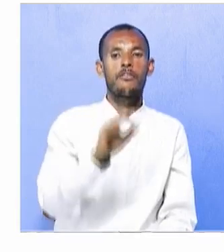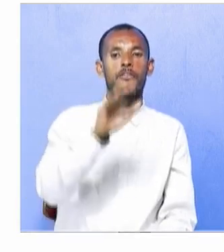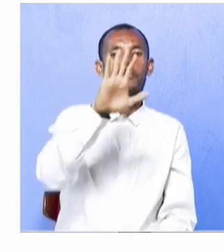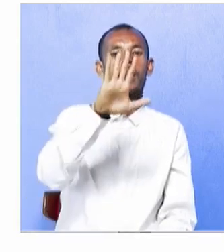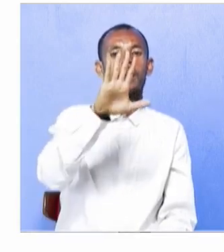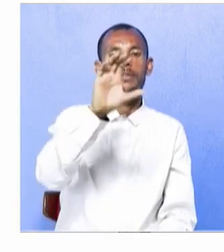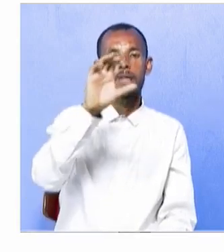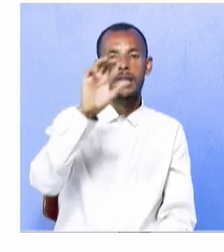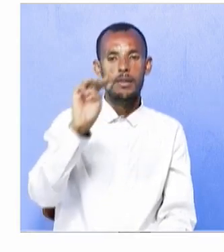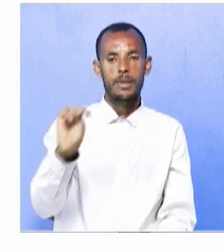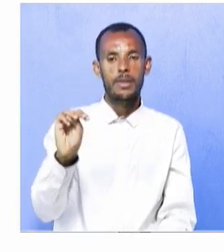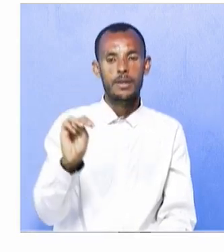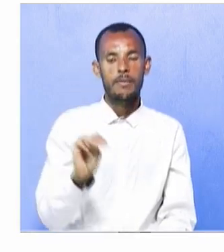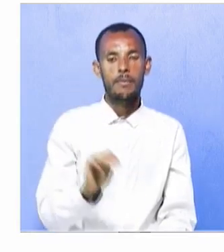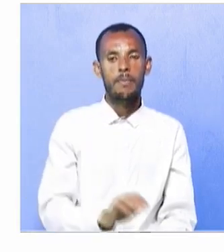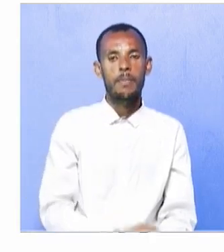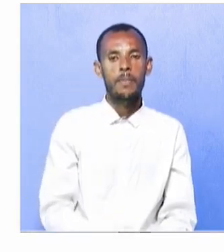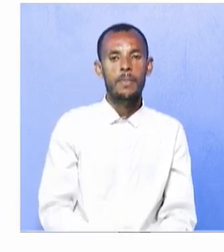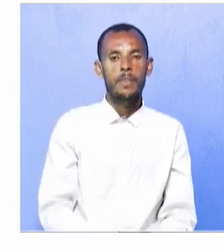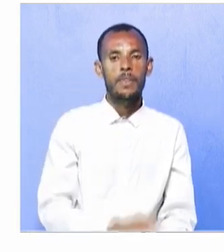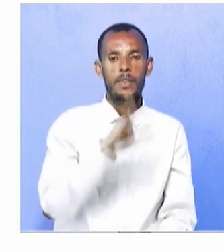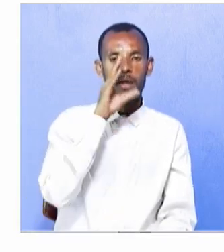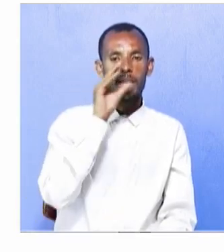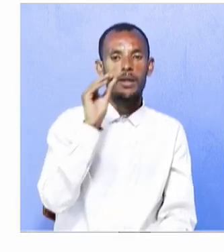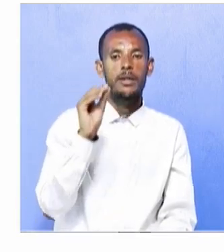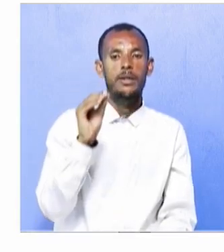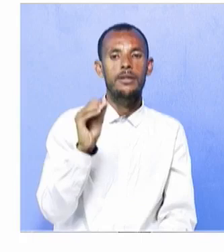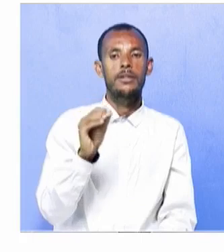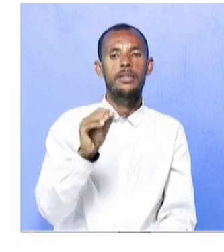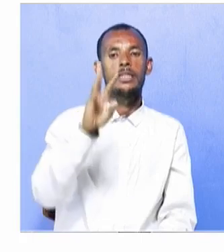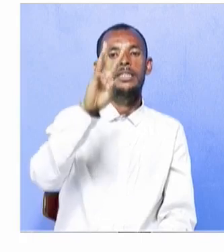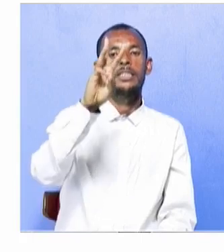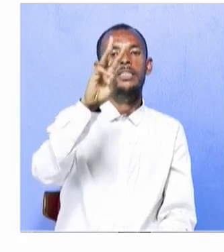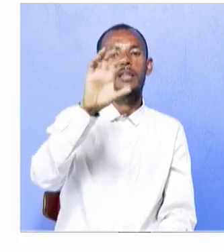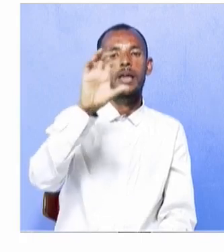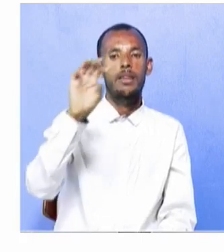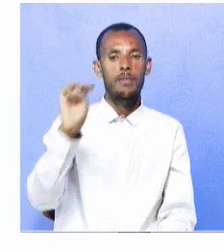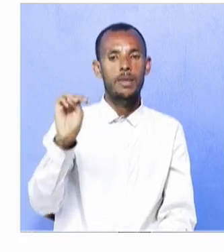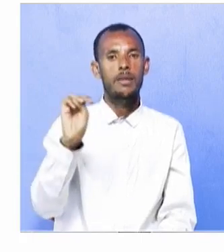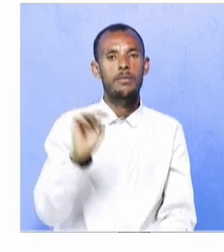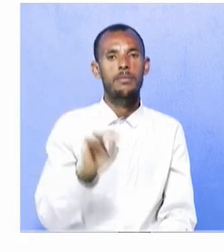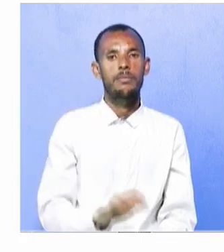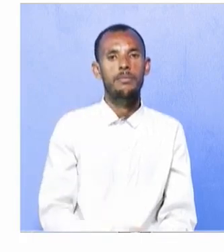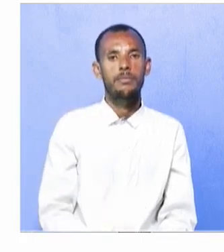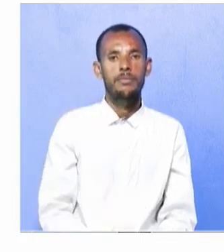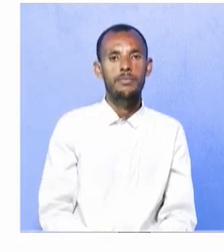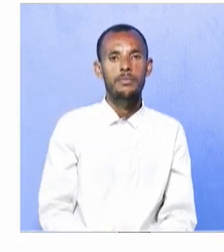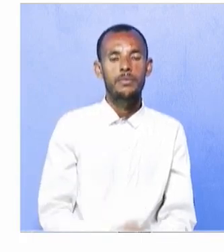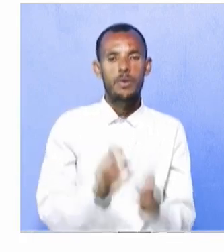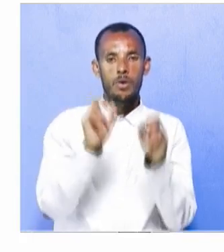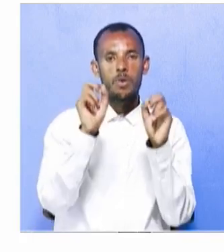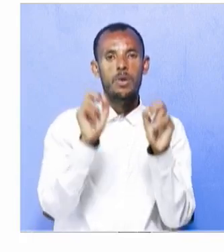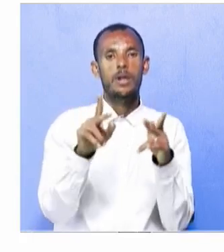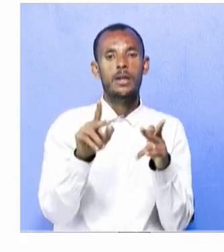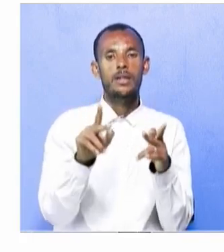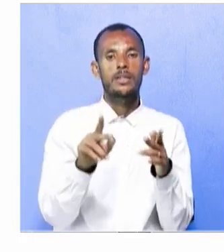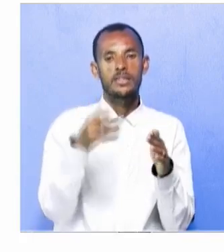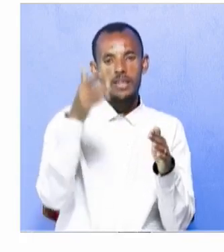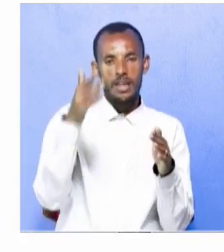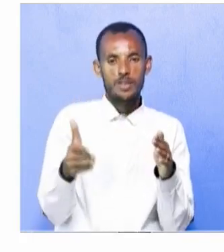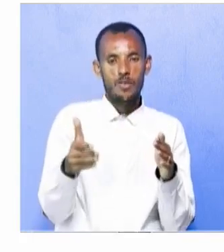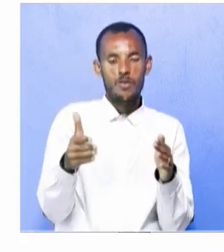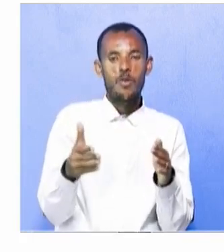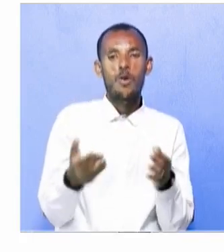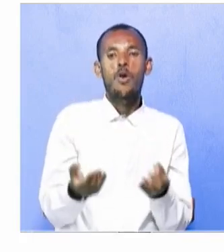5 centimeter, and 6 centimeter. Okay, the sides of a